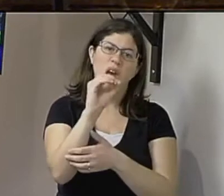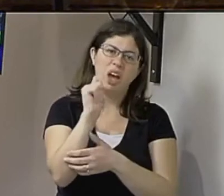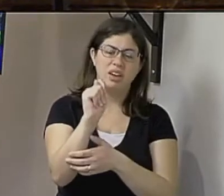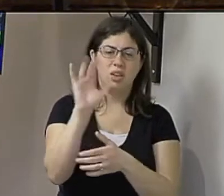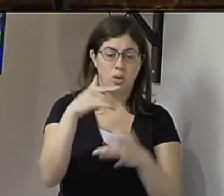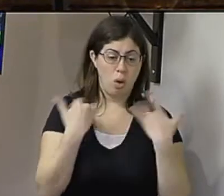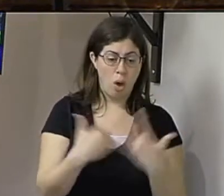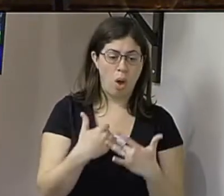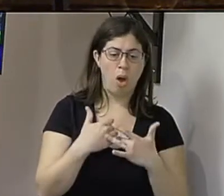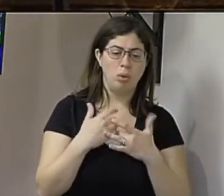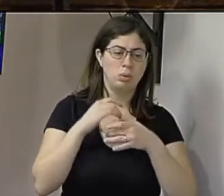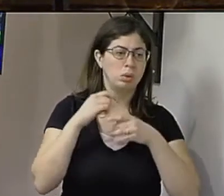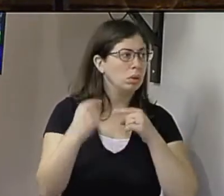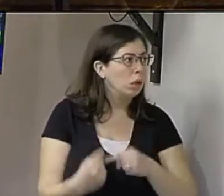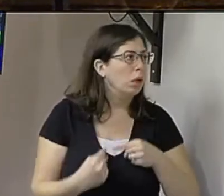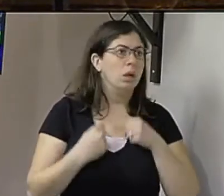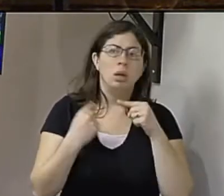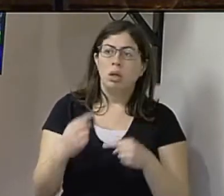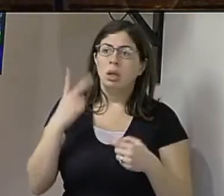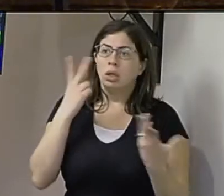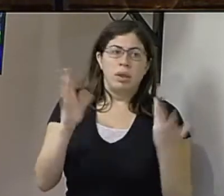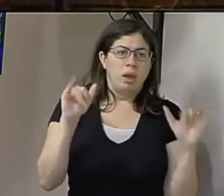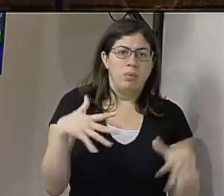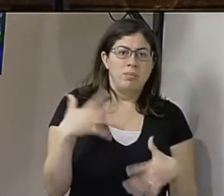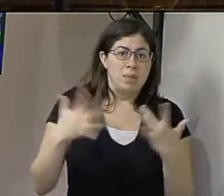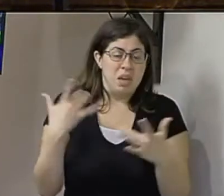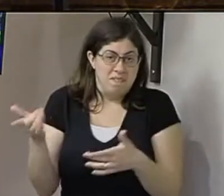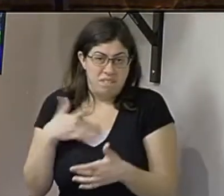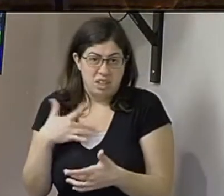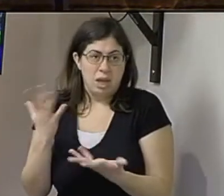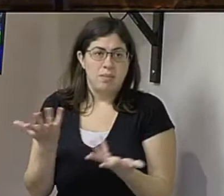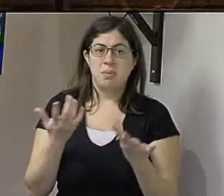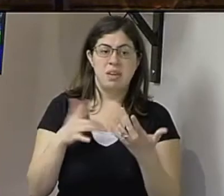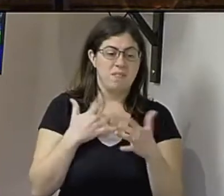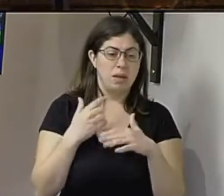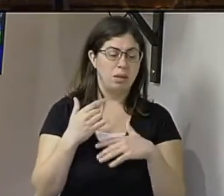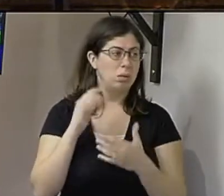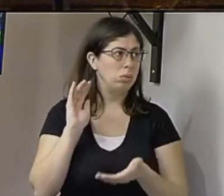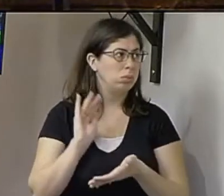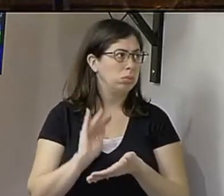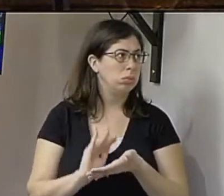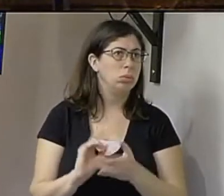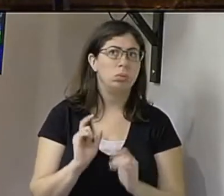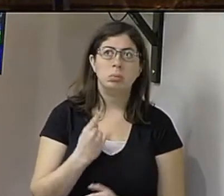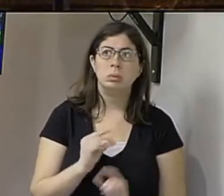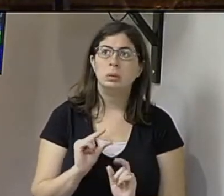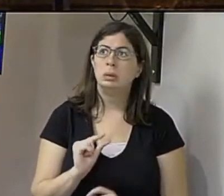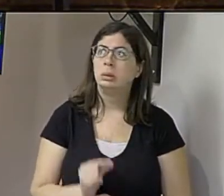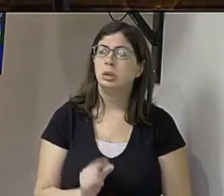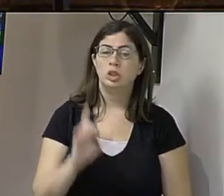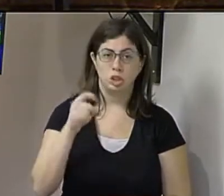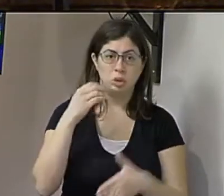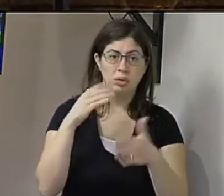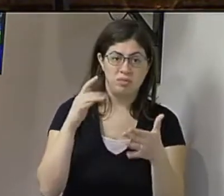where his heart was oppressed by what he was seeing, right? Maybe it was like that. Maybe they felt intimidated, right? You're stepping, and that's what you were supposed to feel. You